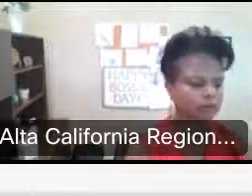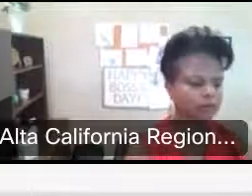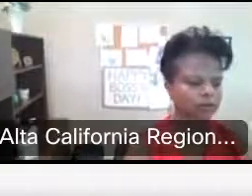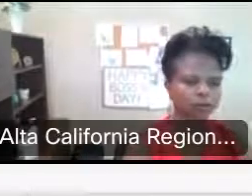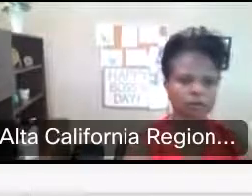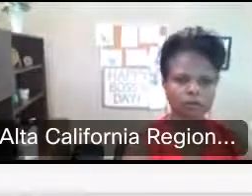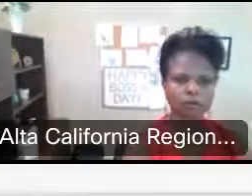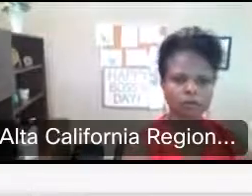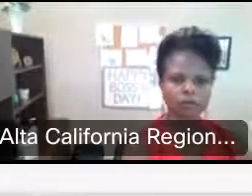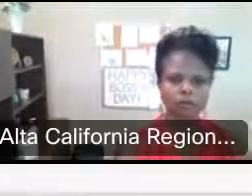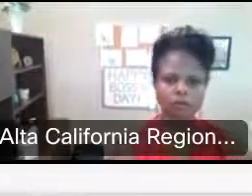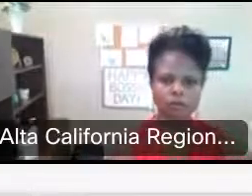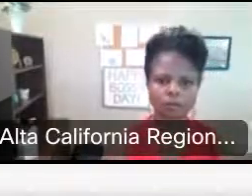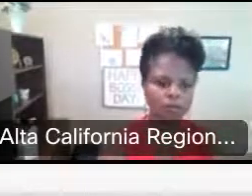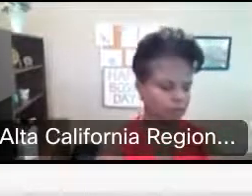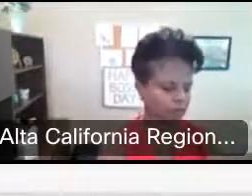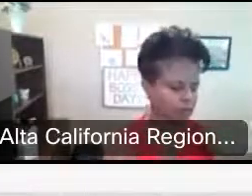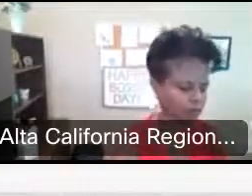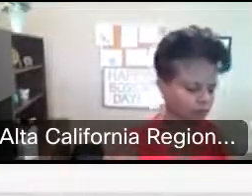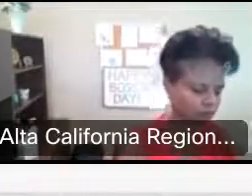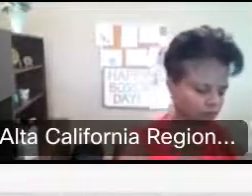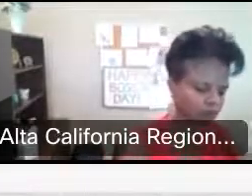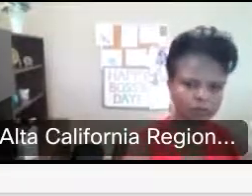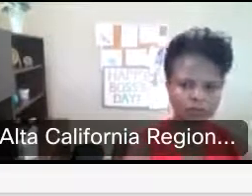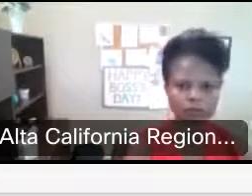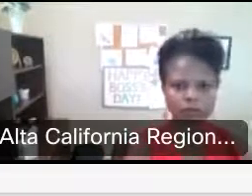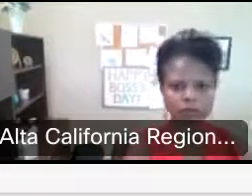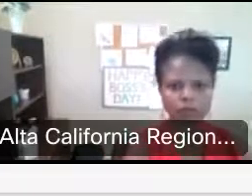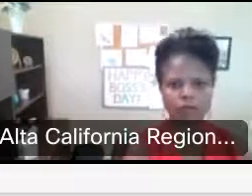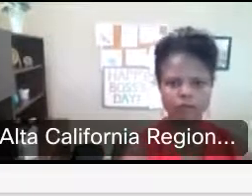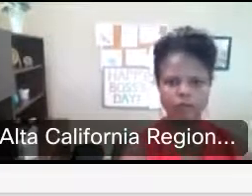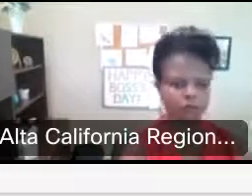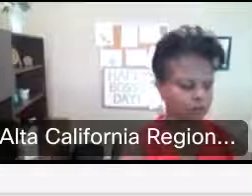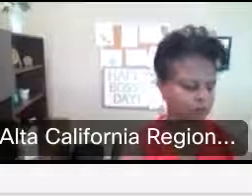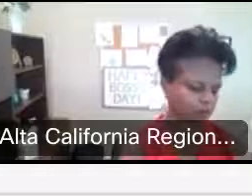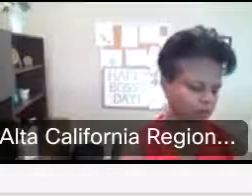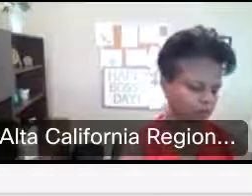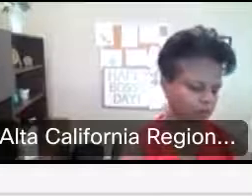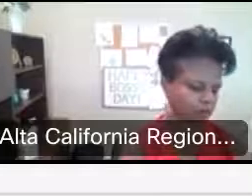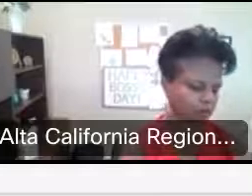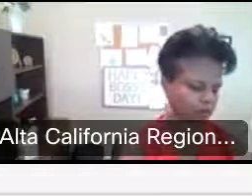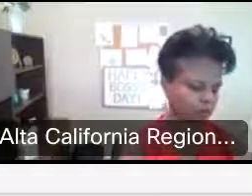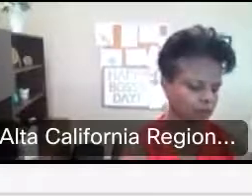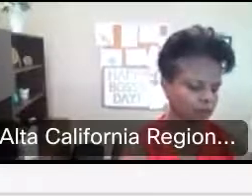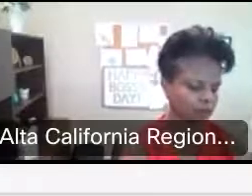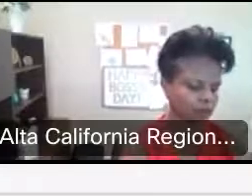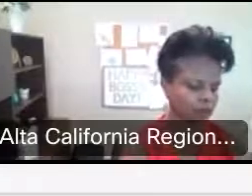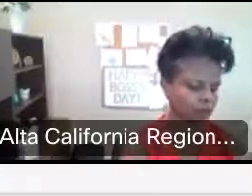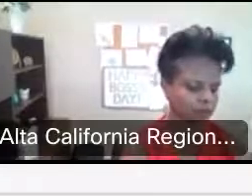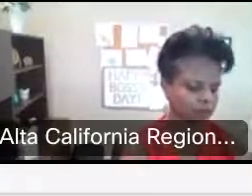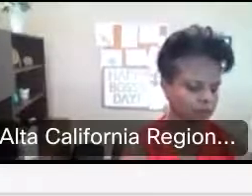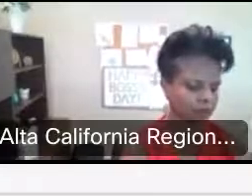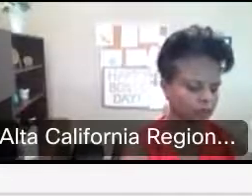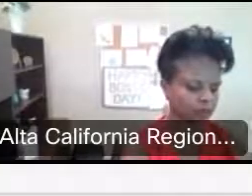things are the medication errors. And so this allows us to provide better data to the department and for